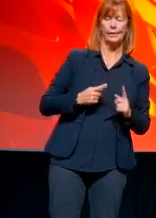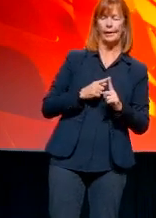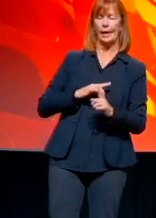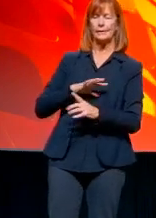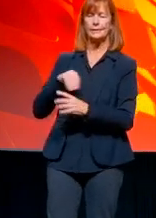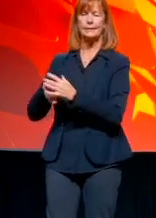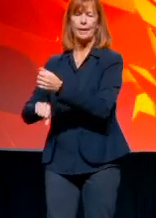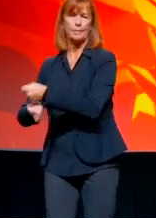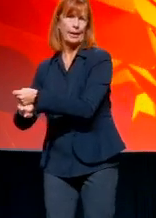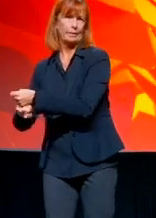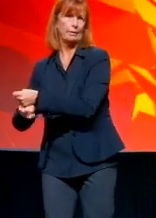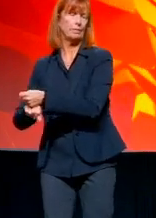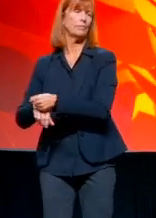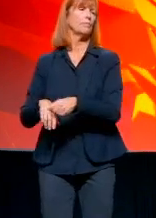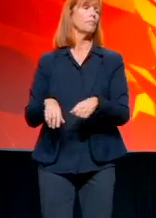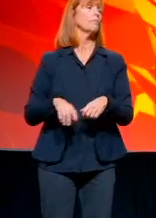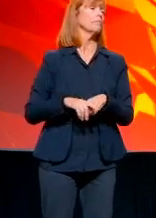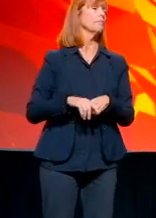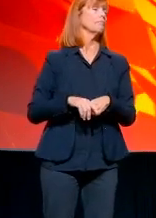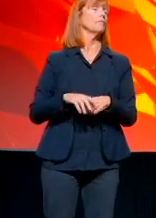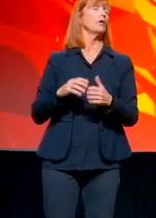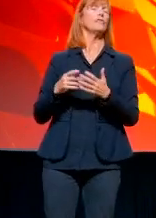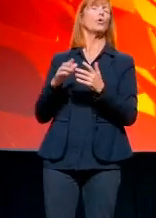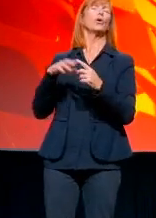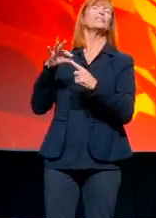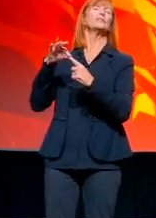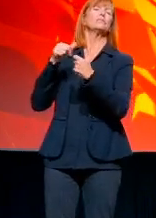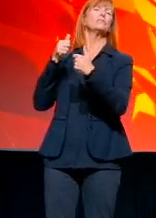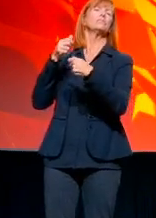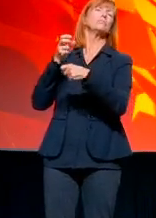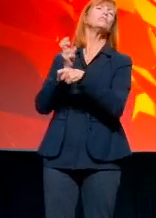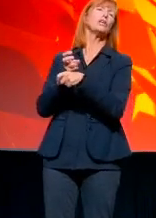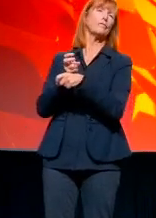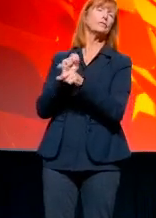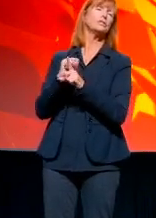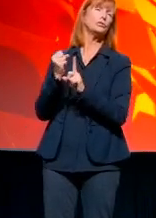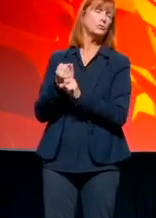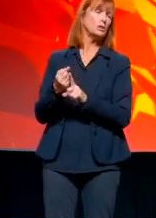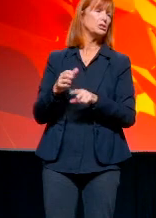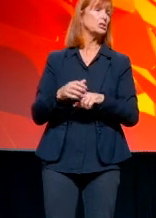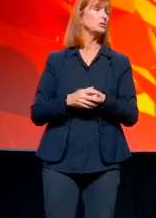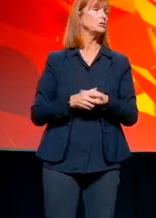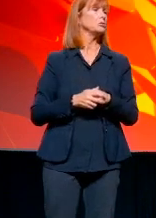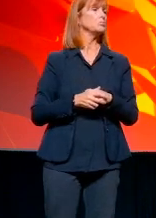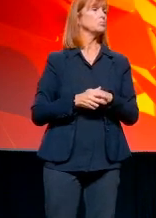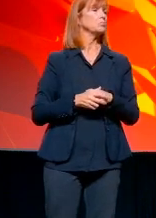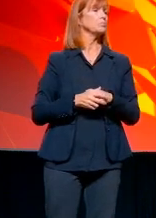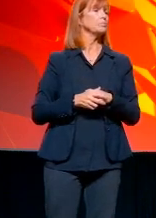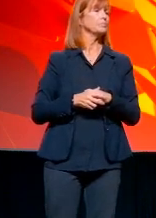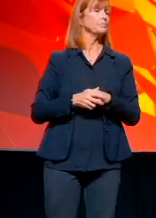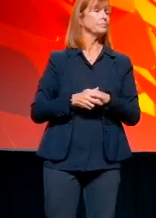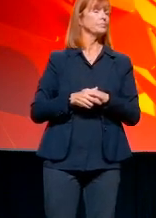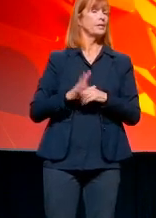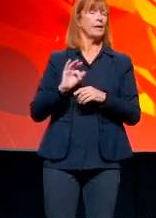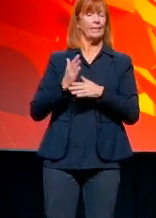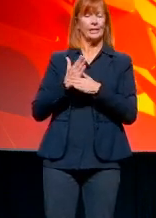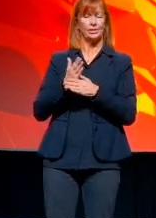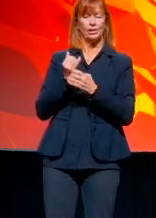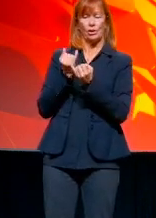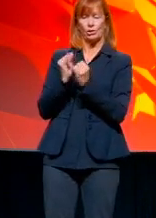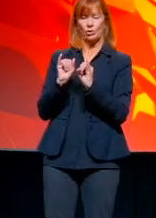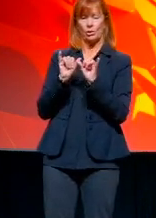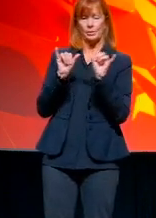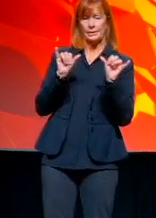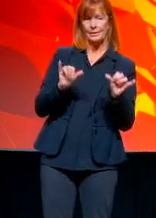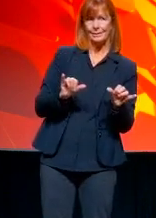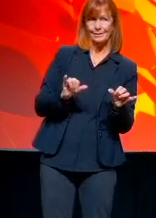cover the difficult situations, like handle the difficult situation. But not only this is like a shared autonomy system, so this